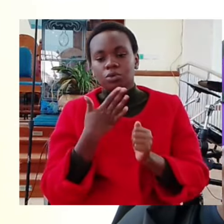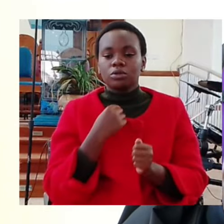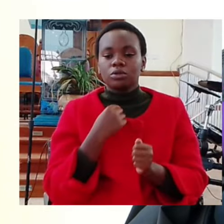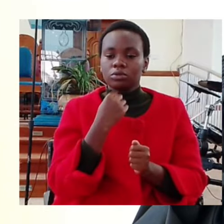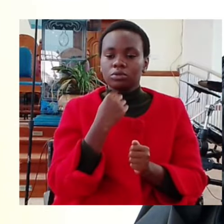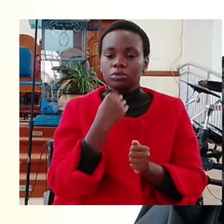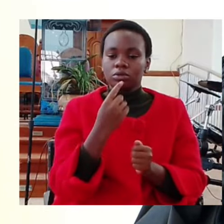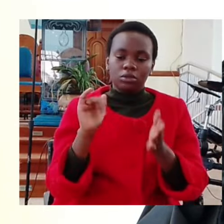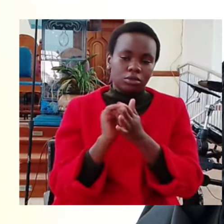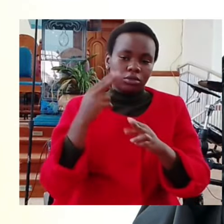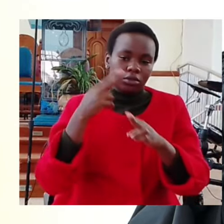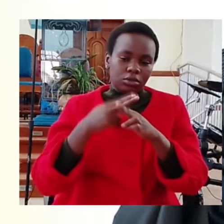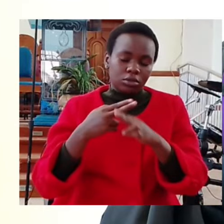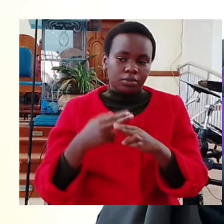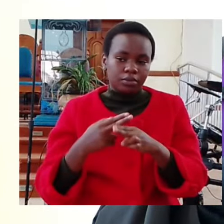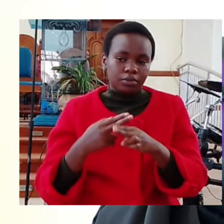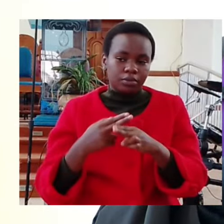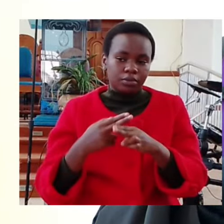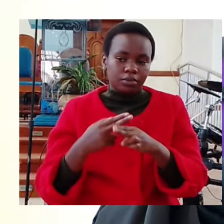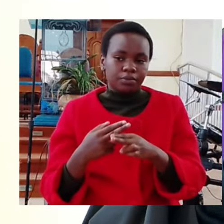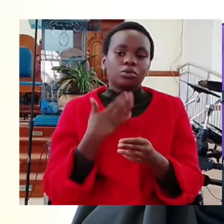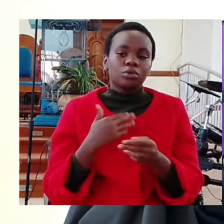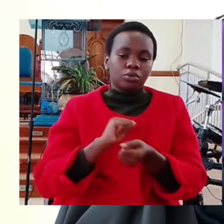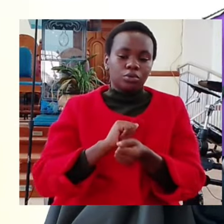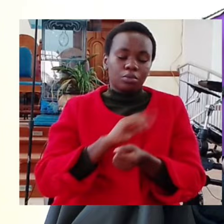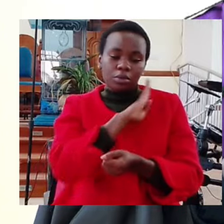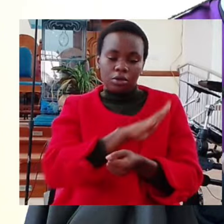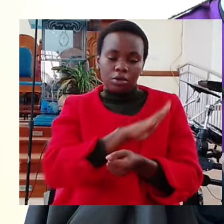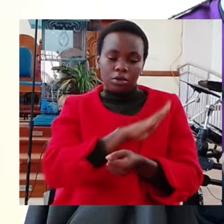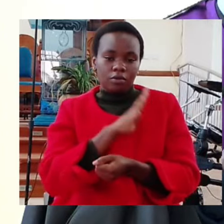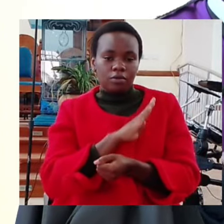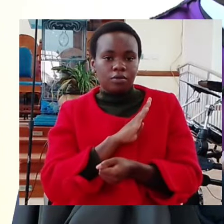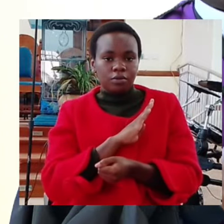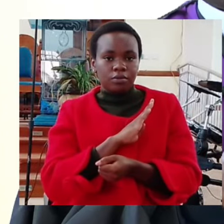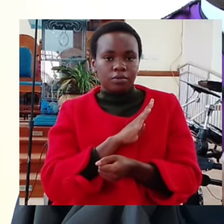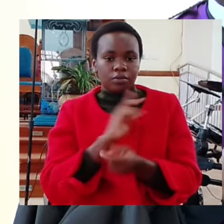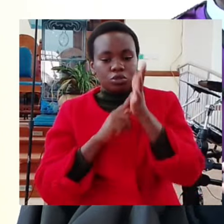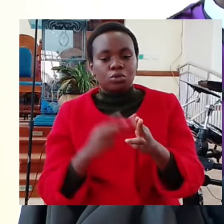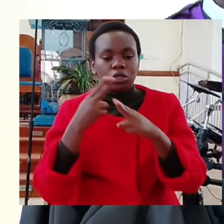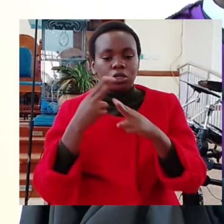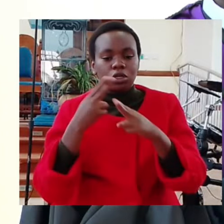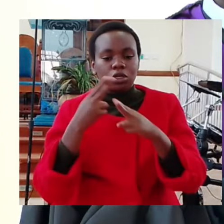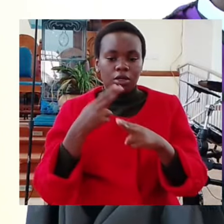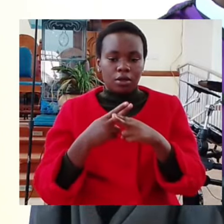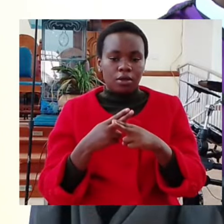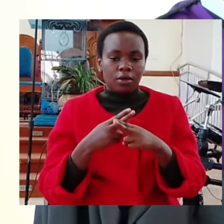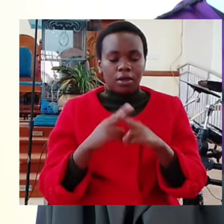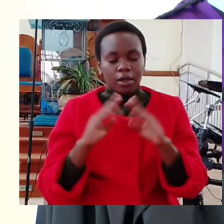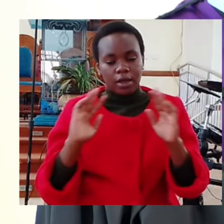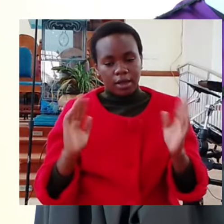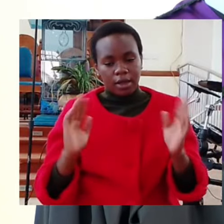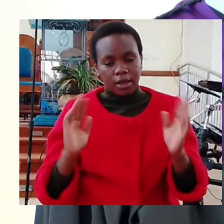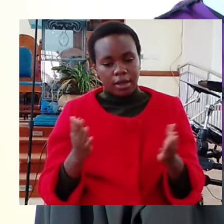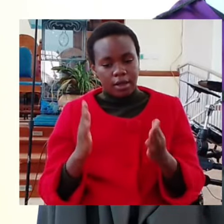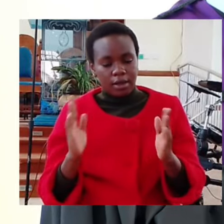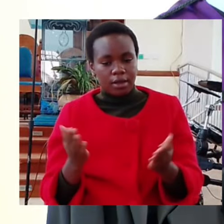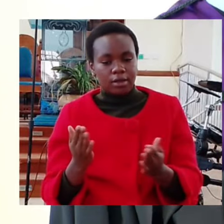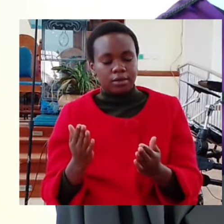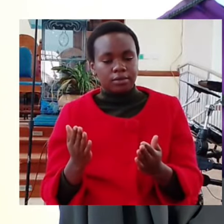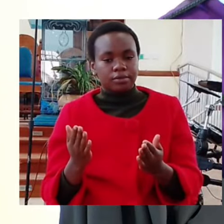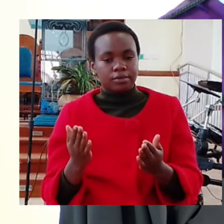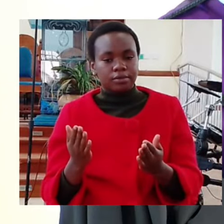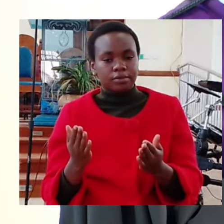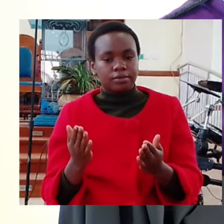name. Tokwe damitugo yaku egutweretwa riu. Tuika mumanereria. Become